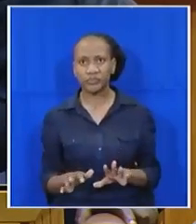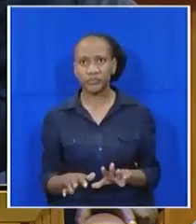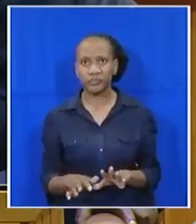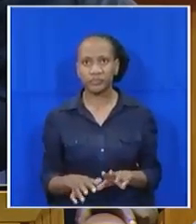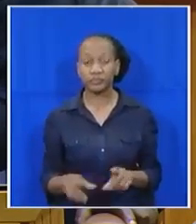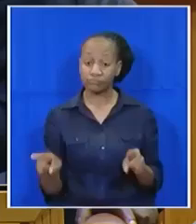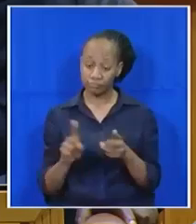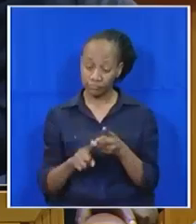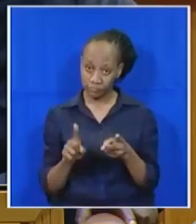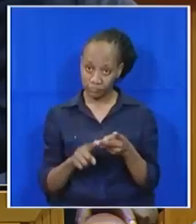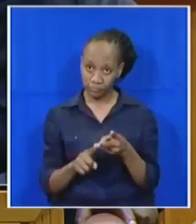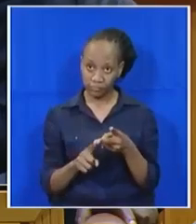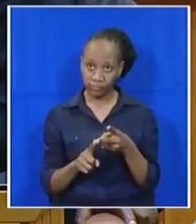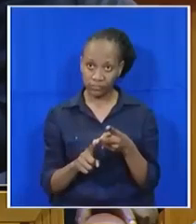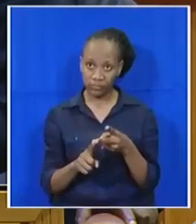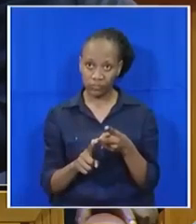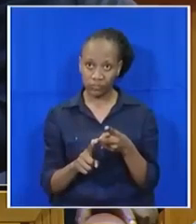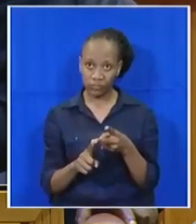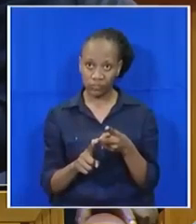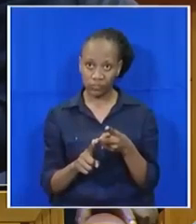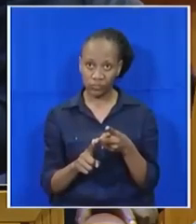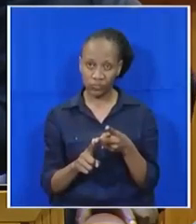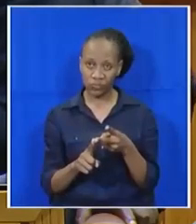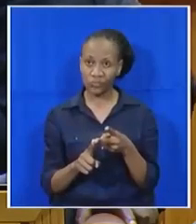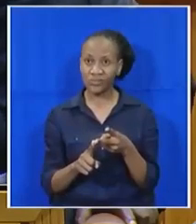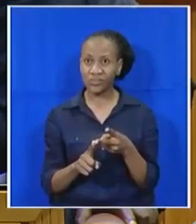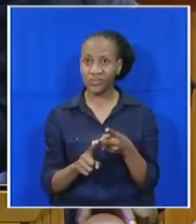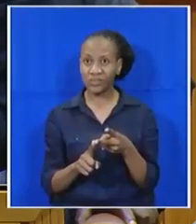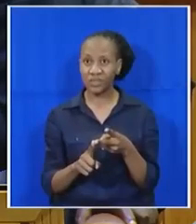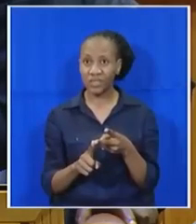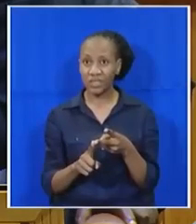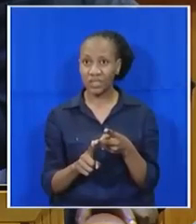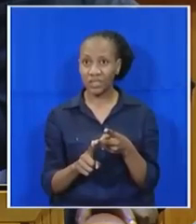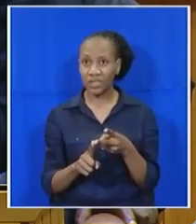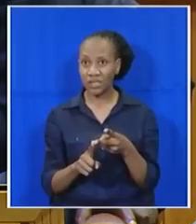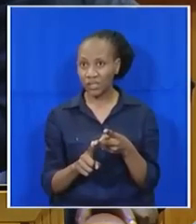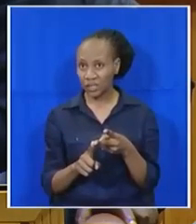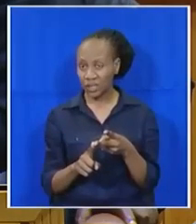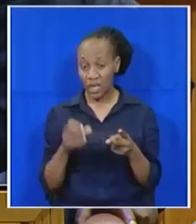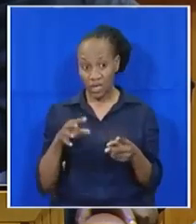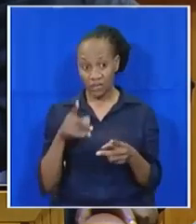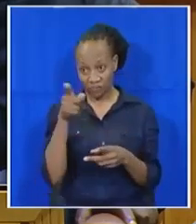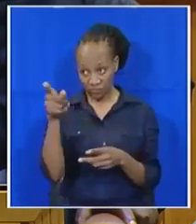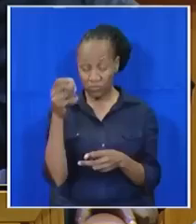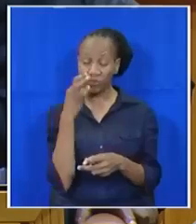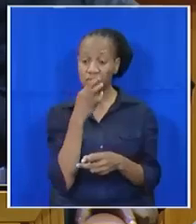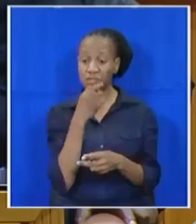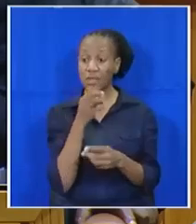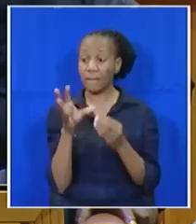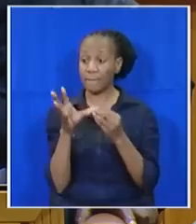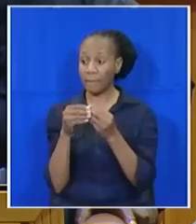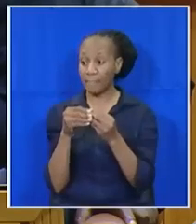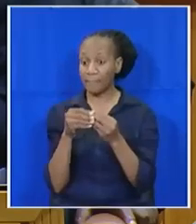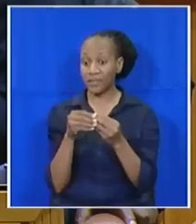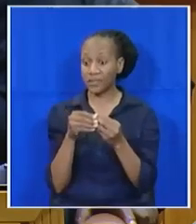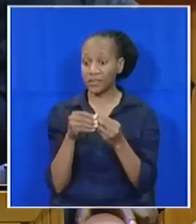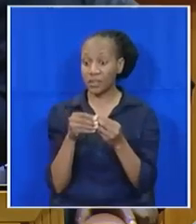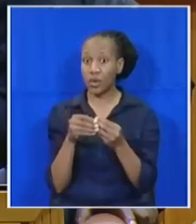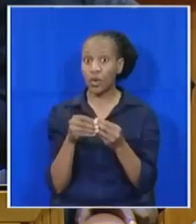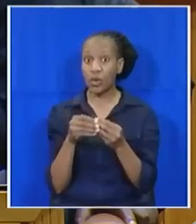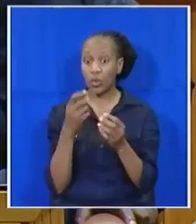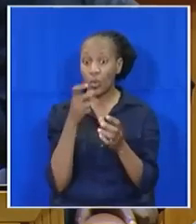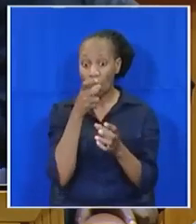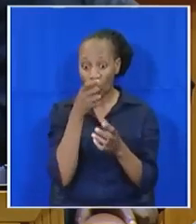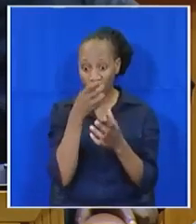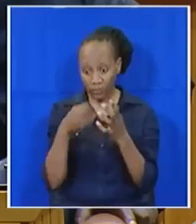it is not within the terms. Now, if you're going to make members of the opposition withdraw things that are unparliamentary, I would ask that the same rules apply